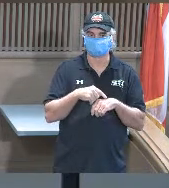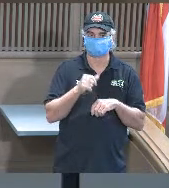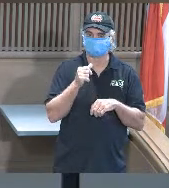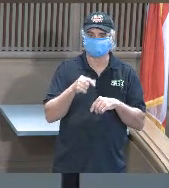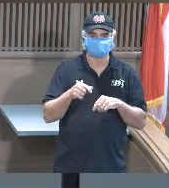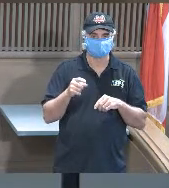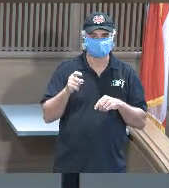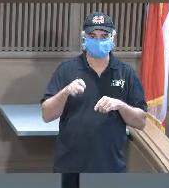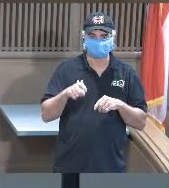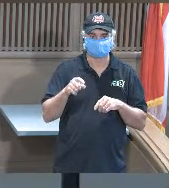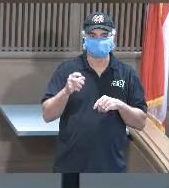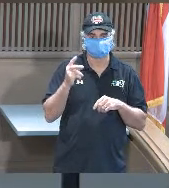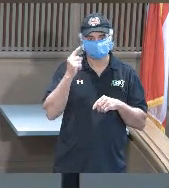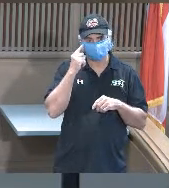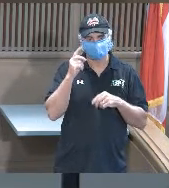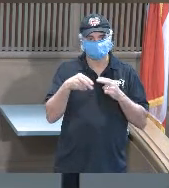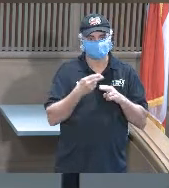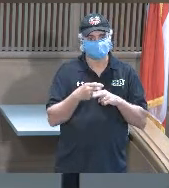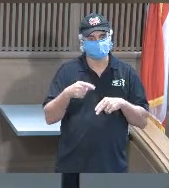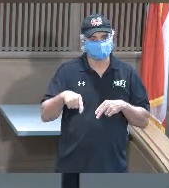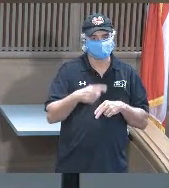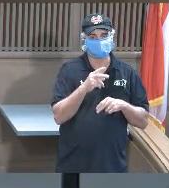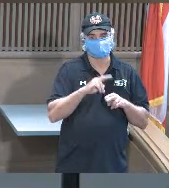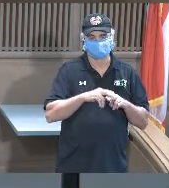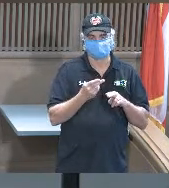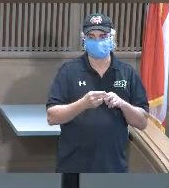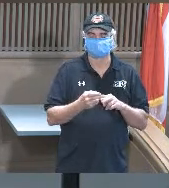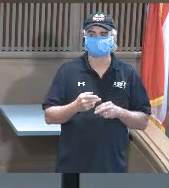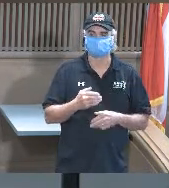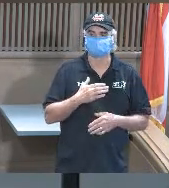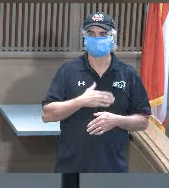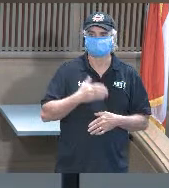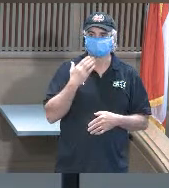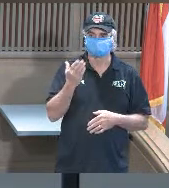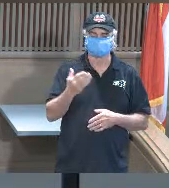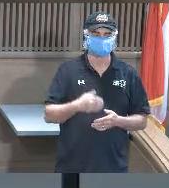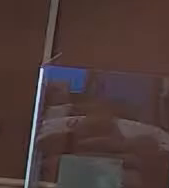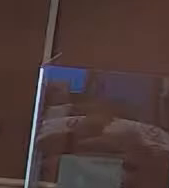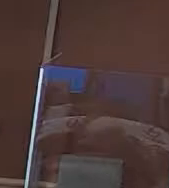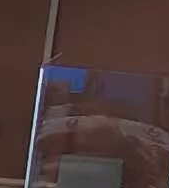the hospital to see our families in their last few minutes. Thank you.